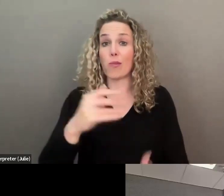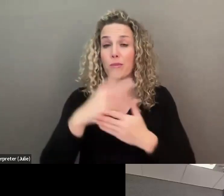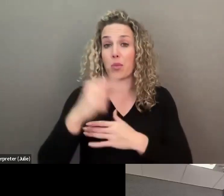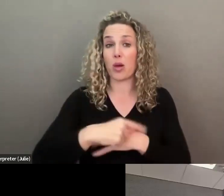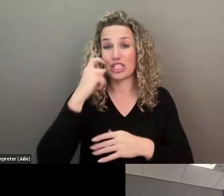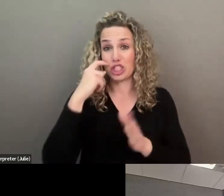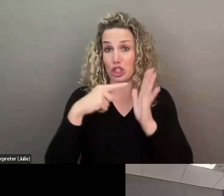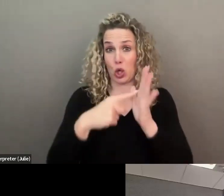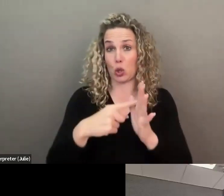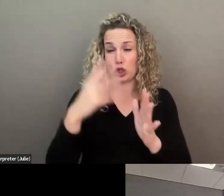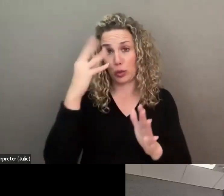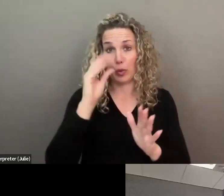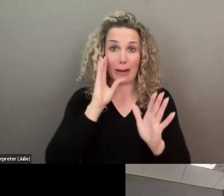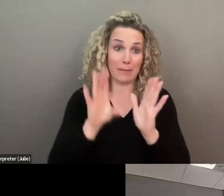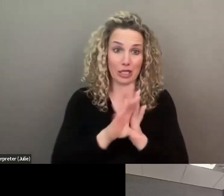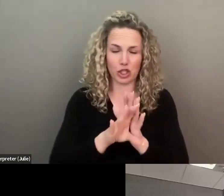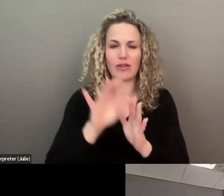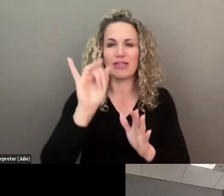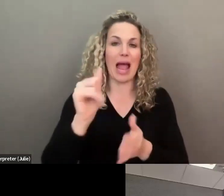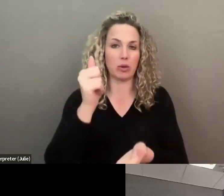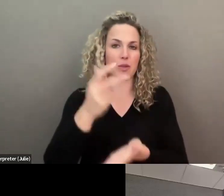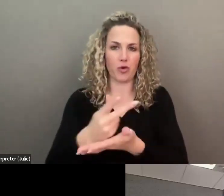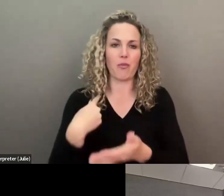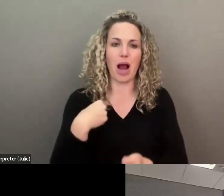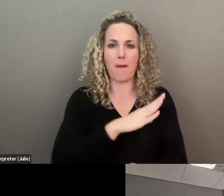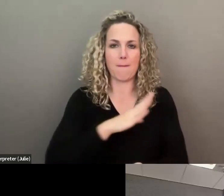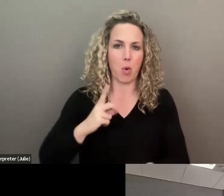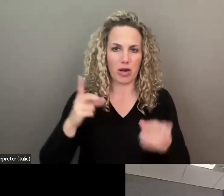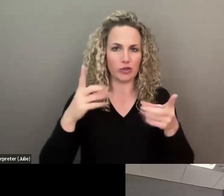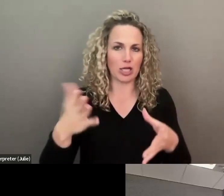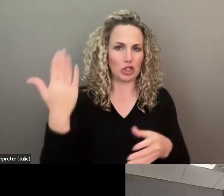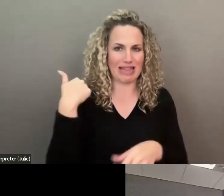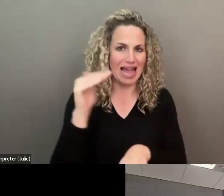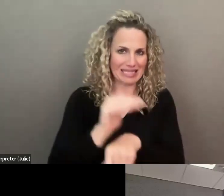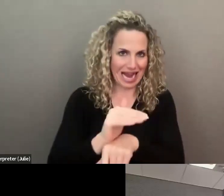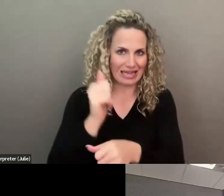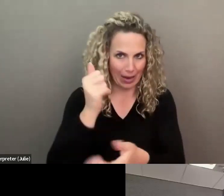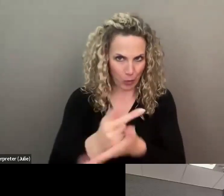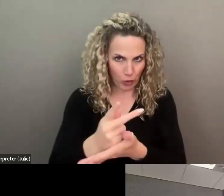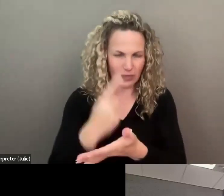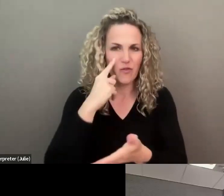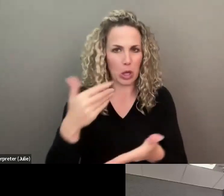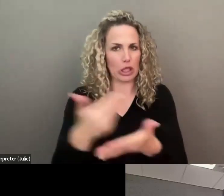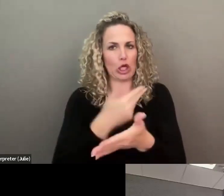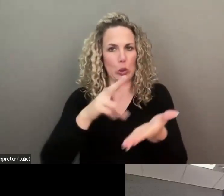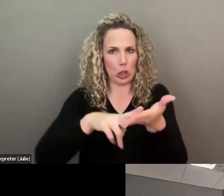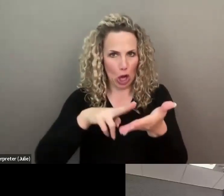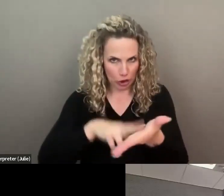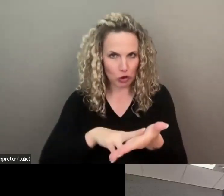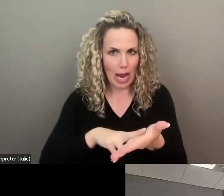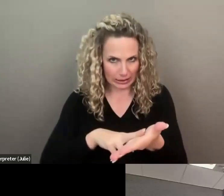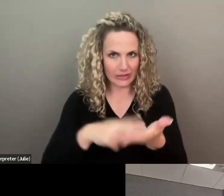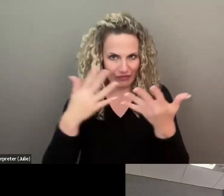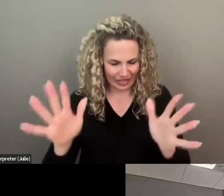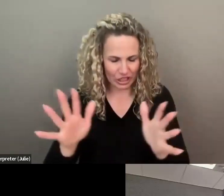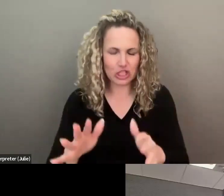showed you that pretty picture of is also was approved by our board of directors last night for the new contract. Additionally,